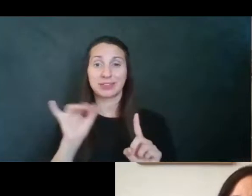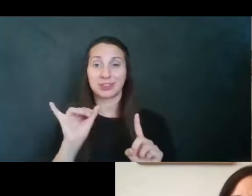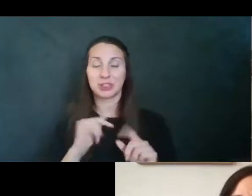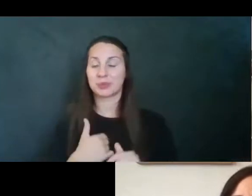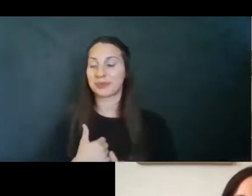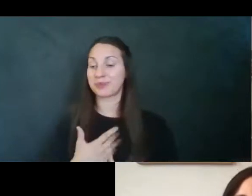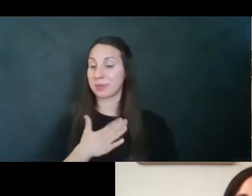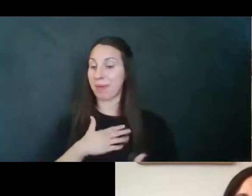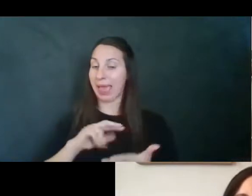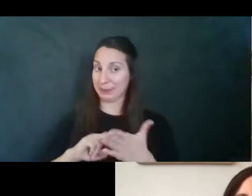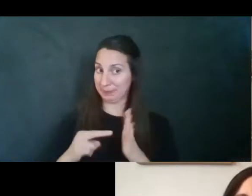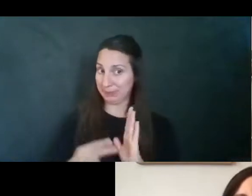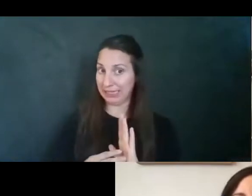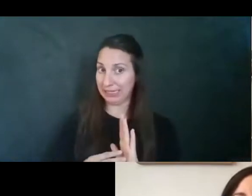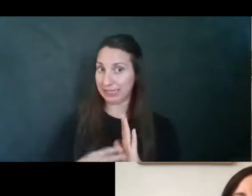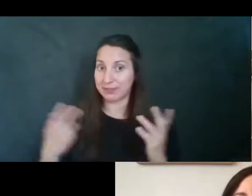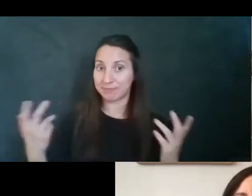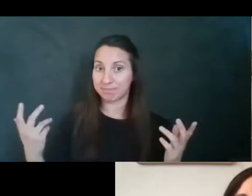and our